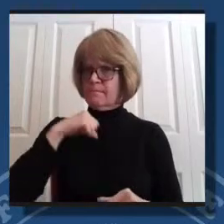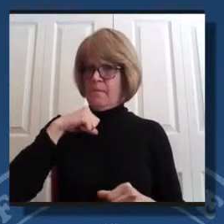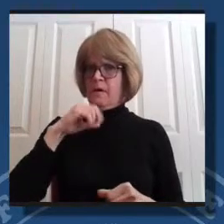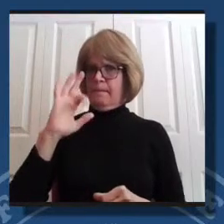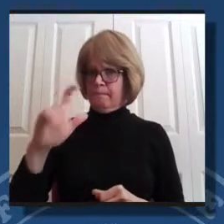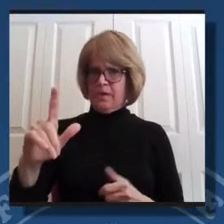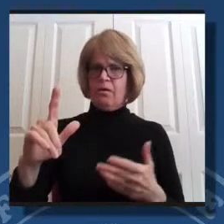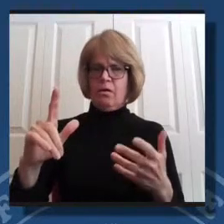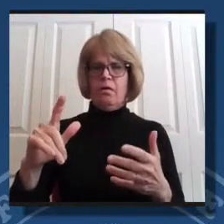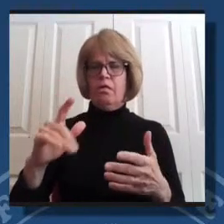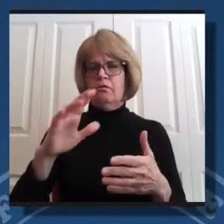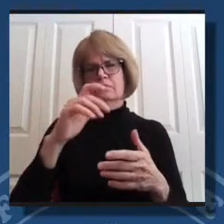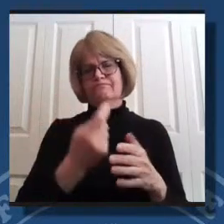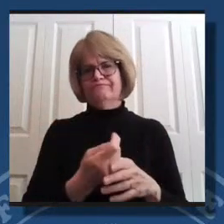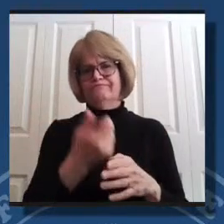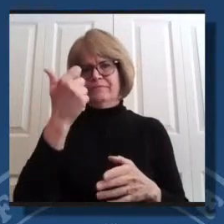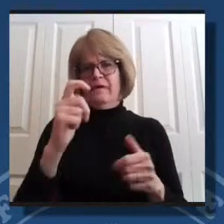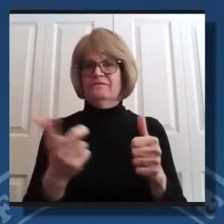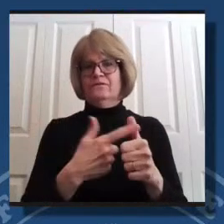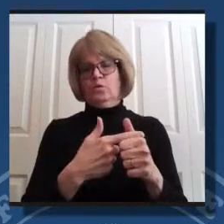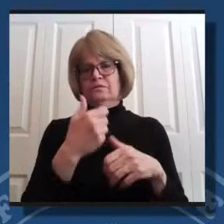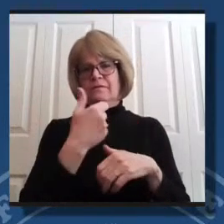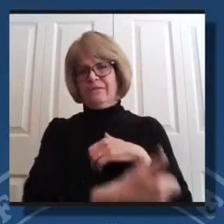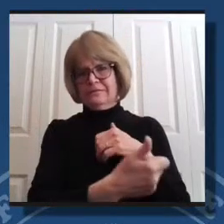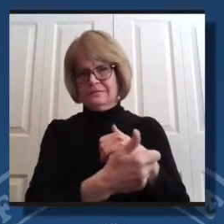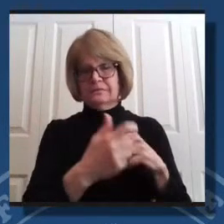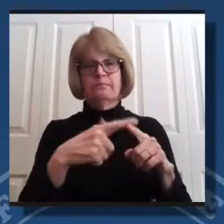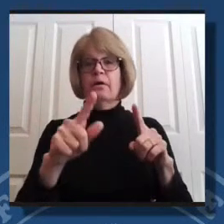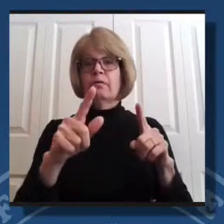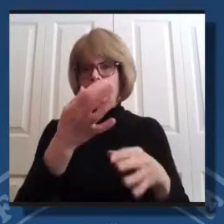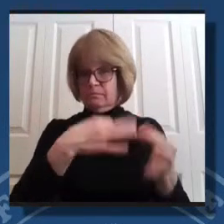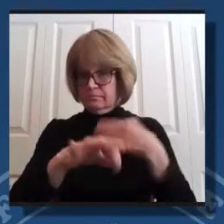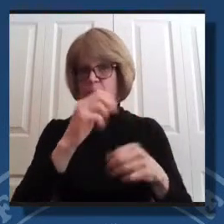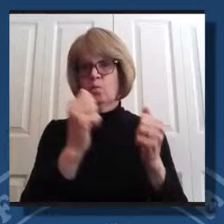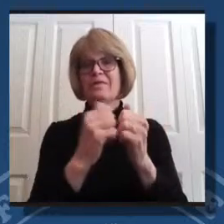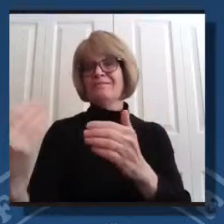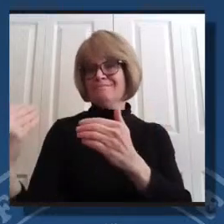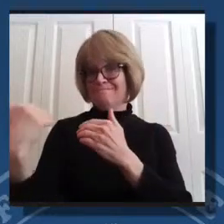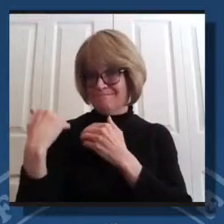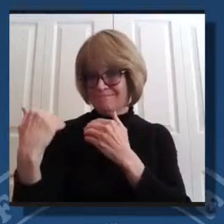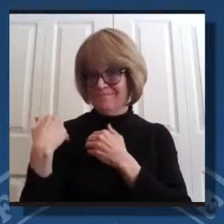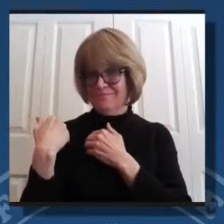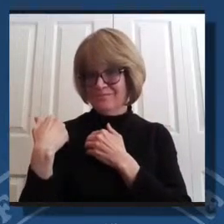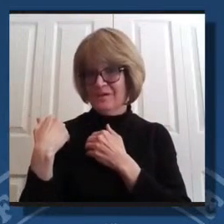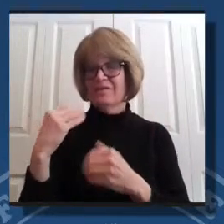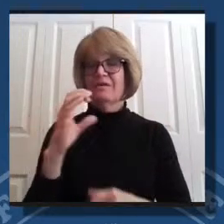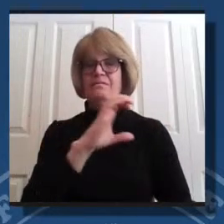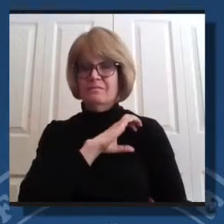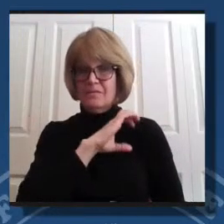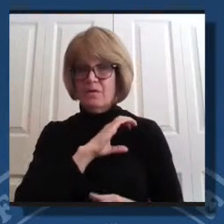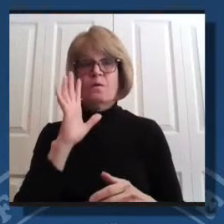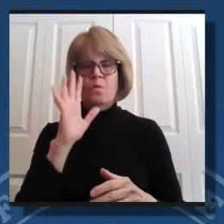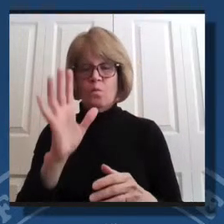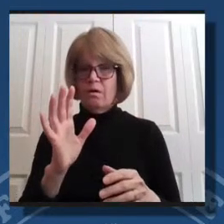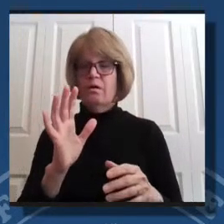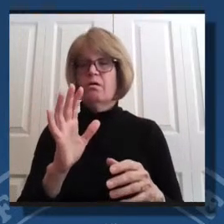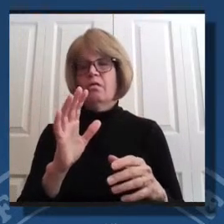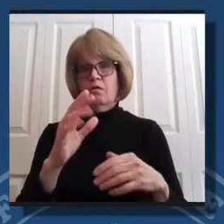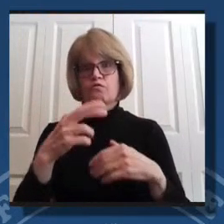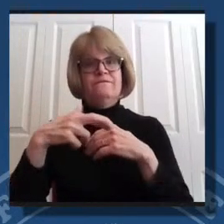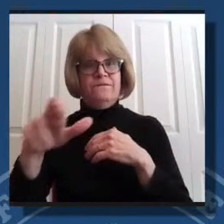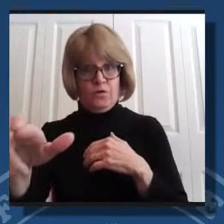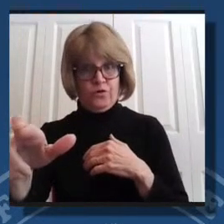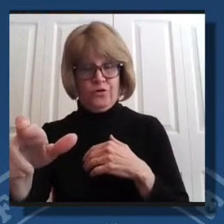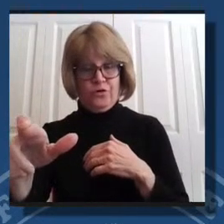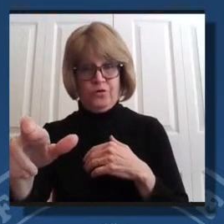first offense and instead replaces it with an obligation that our law enforcement officers will work to get a referral to